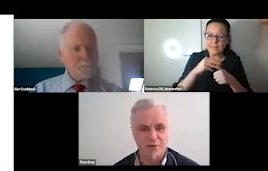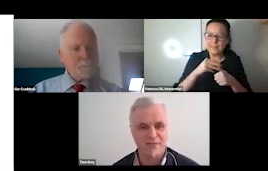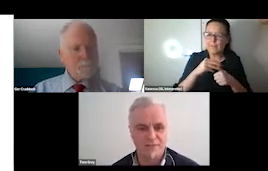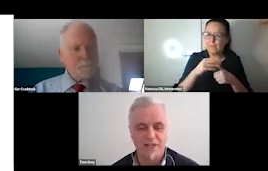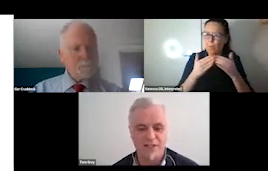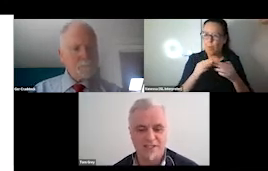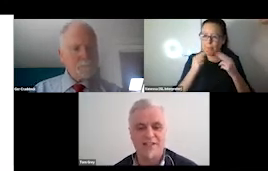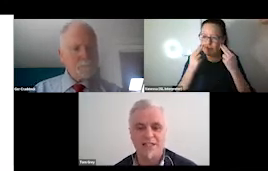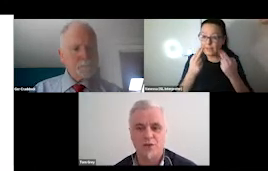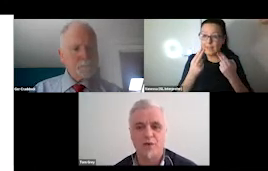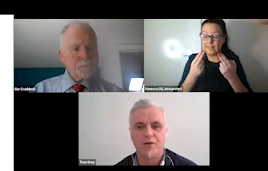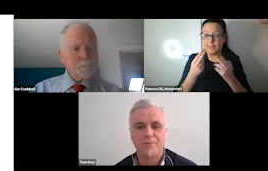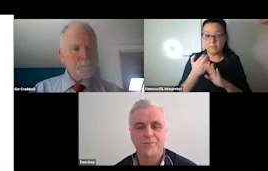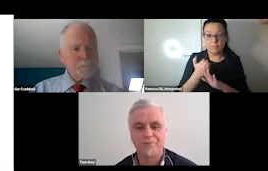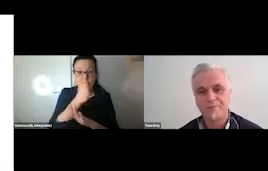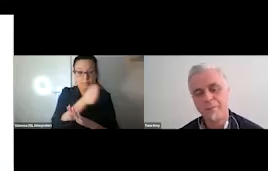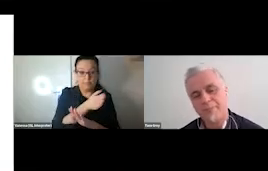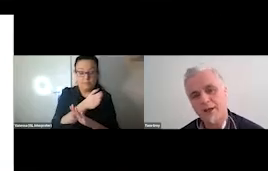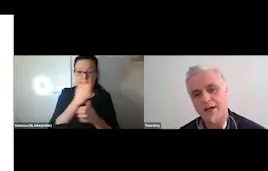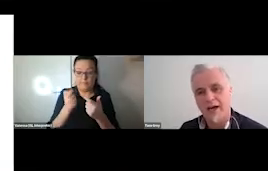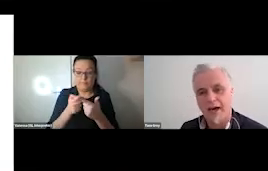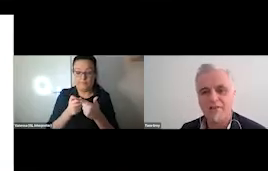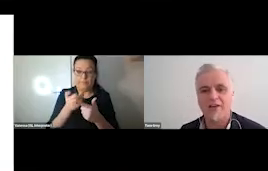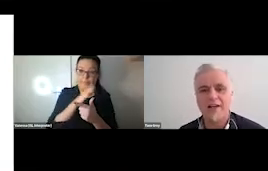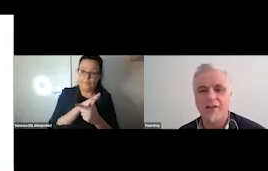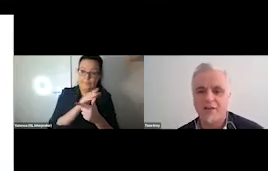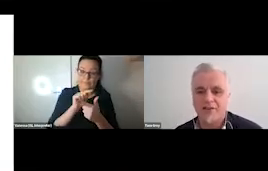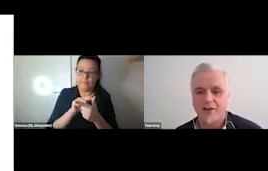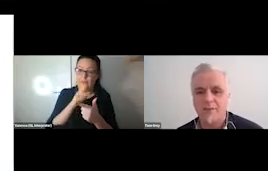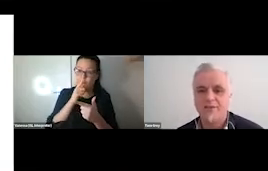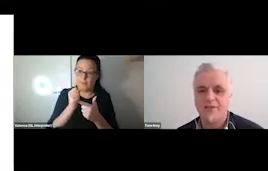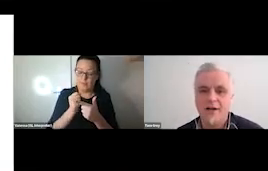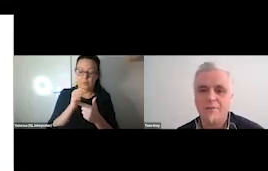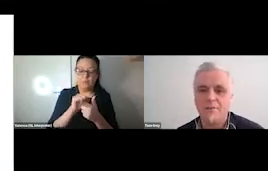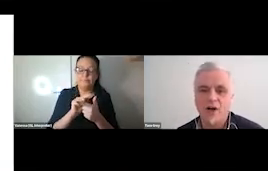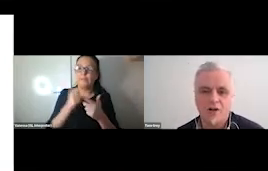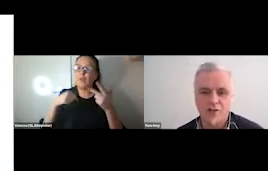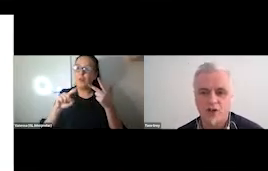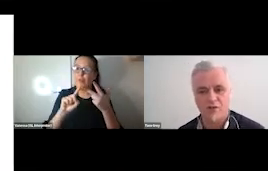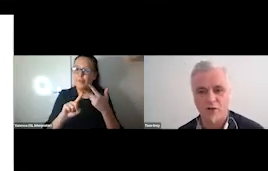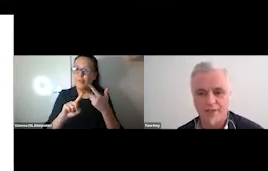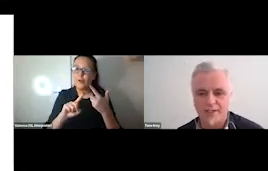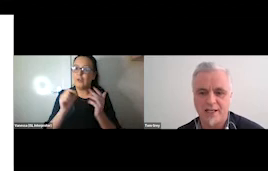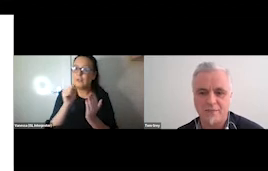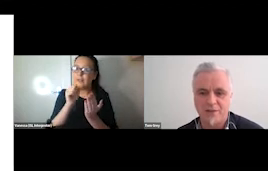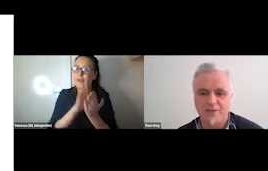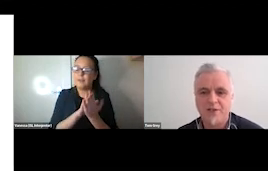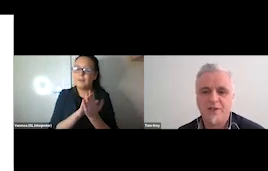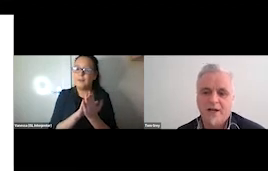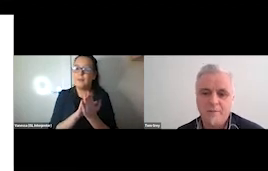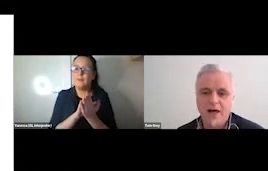the previous mentioned 17210. And then finally, the third document covers conformity